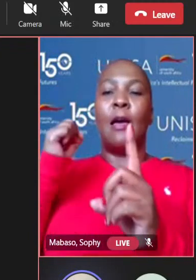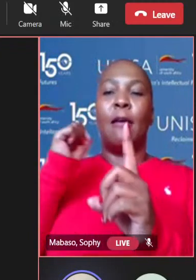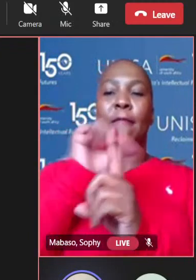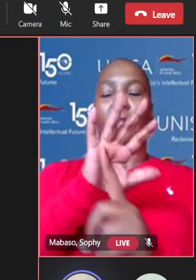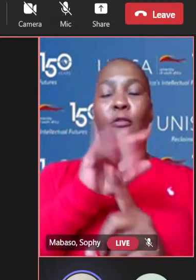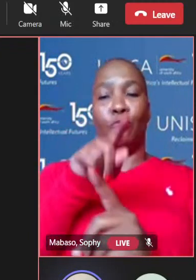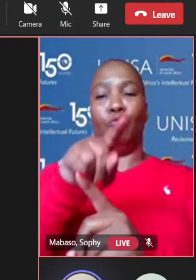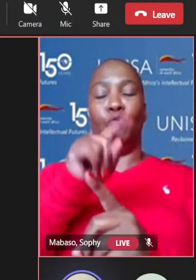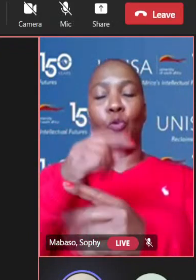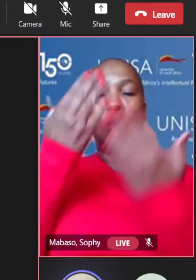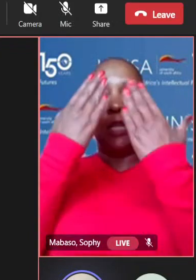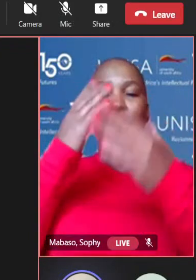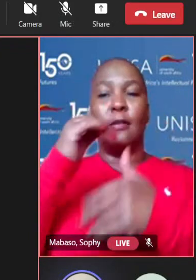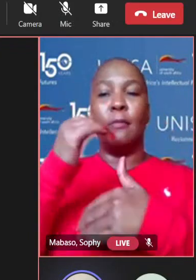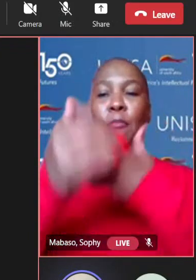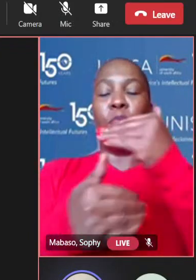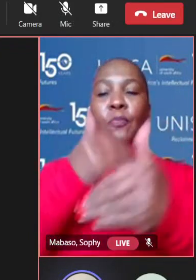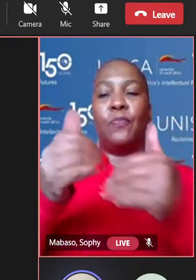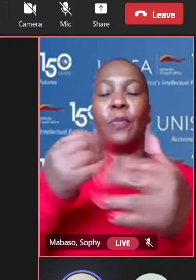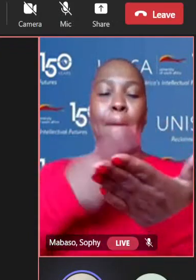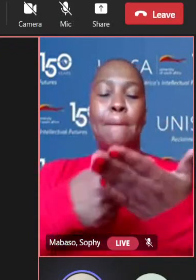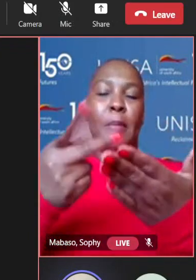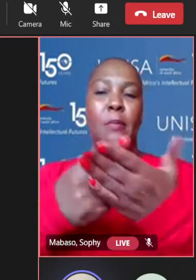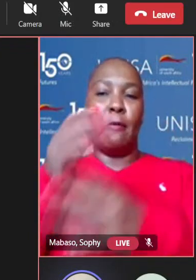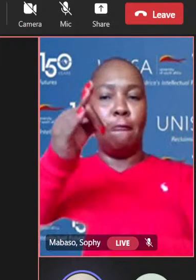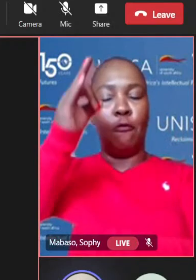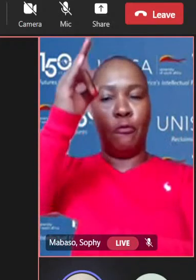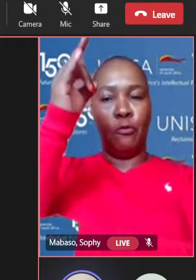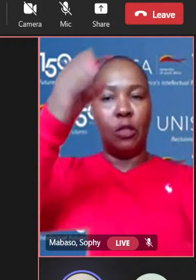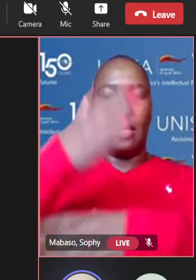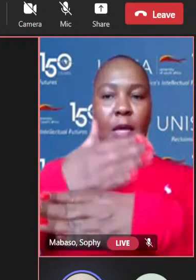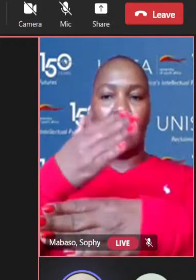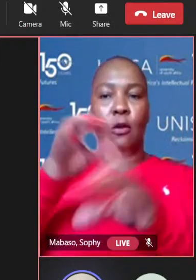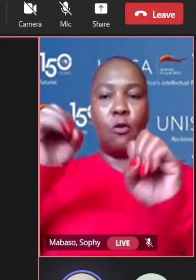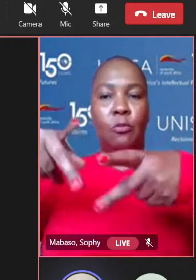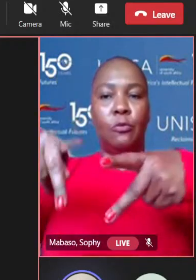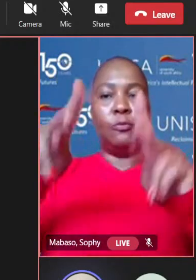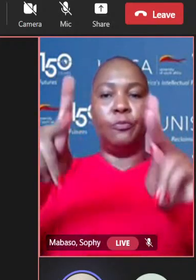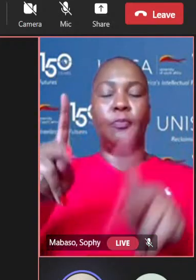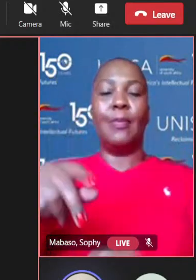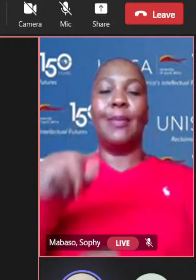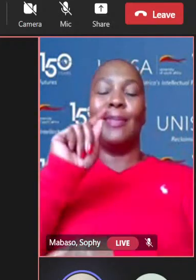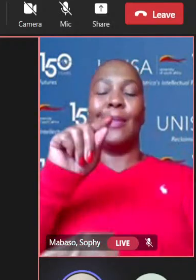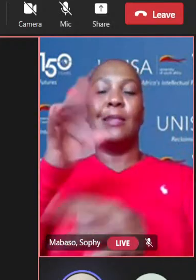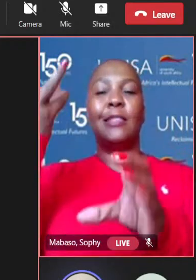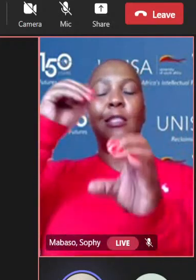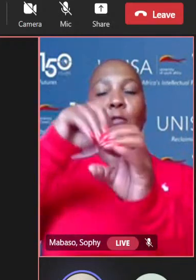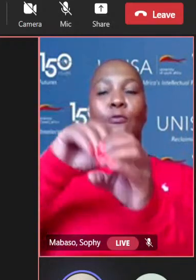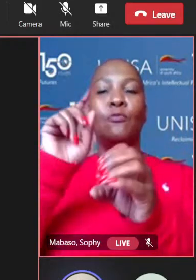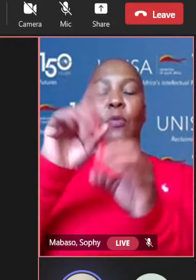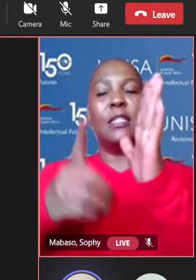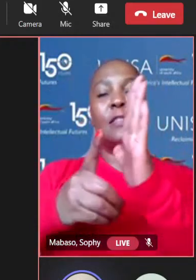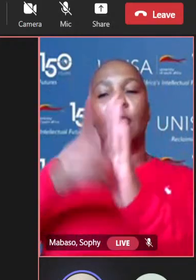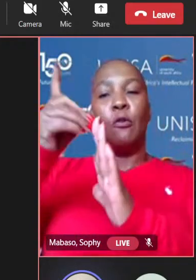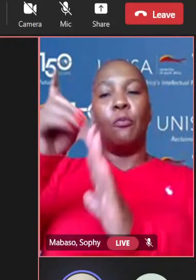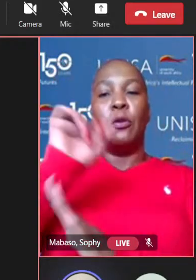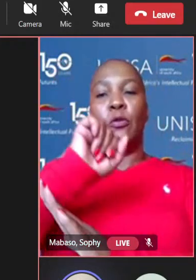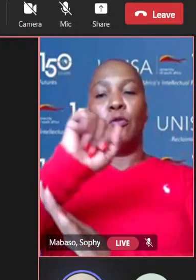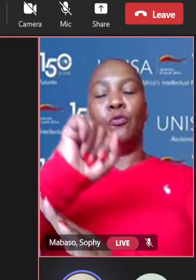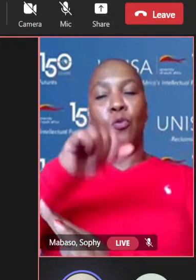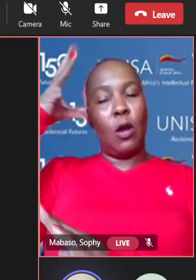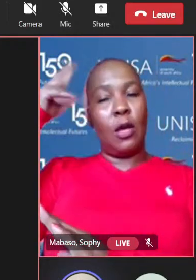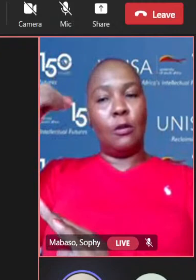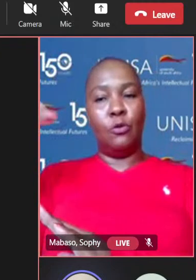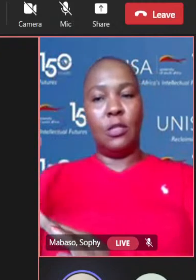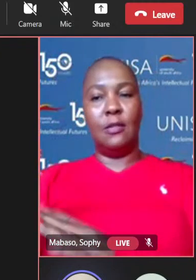and then also to prepare for future career opportunities. So this includes developing your graduateness and